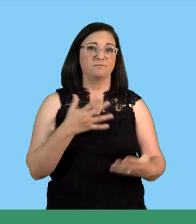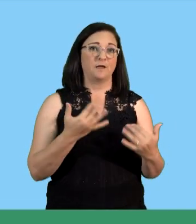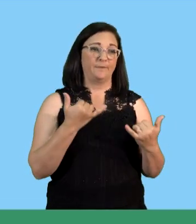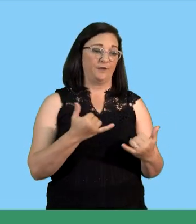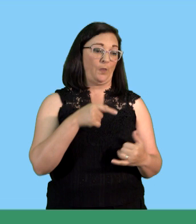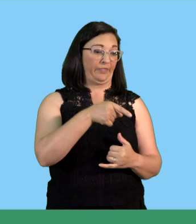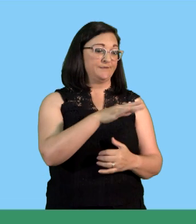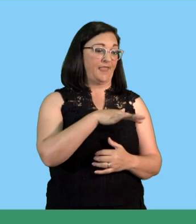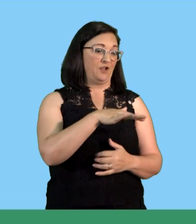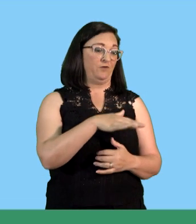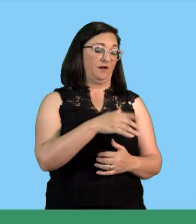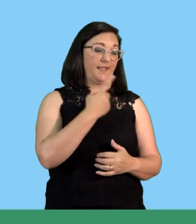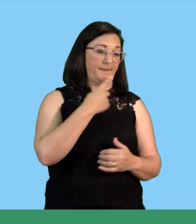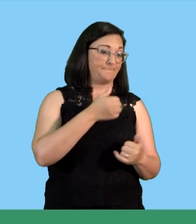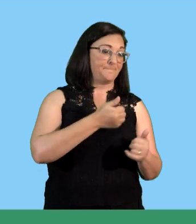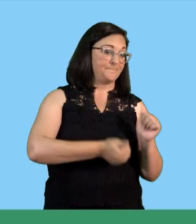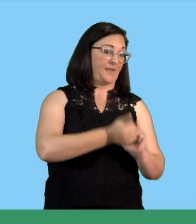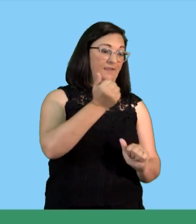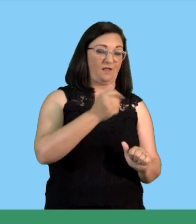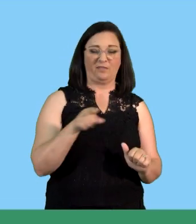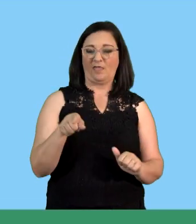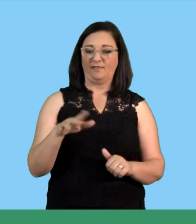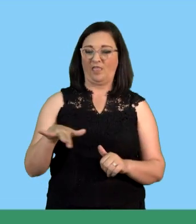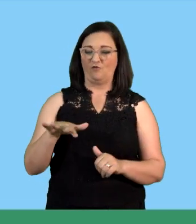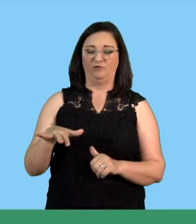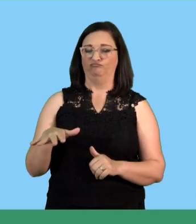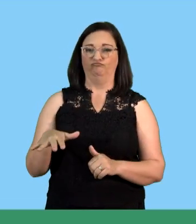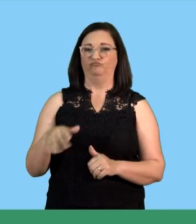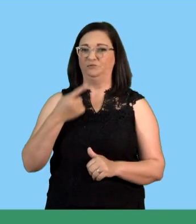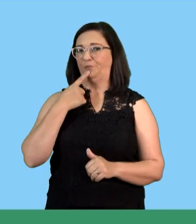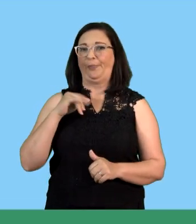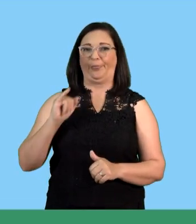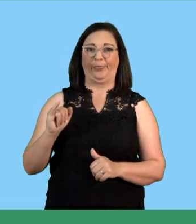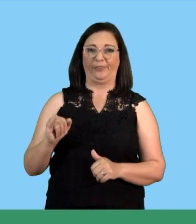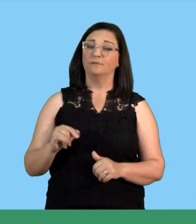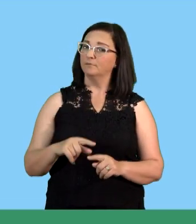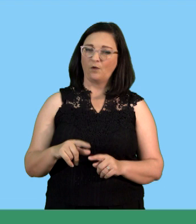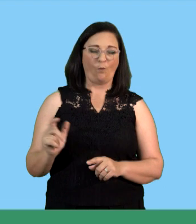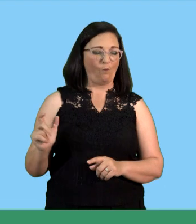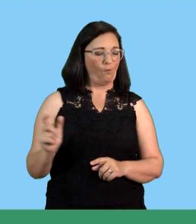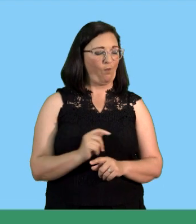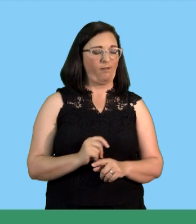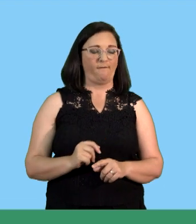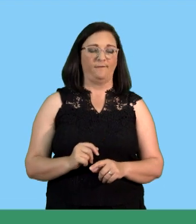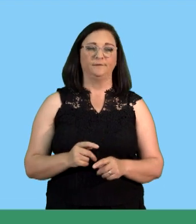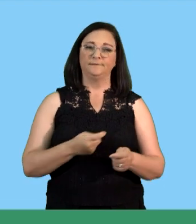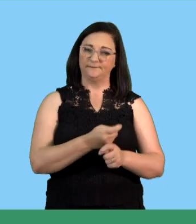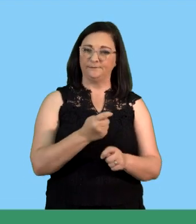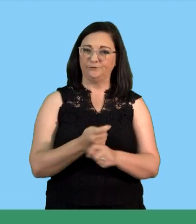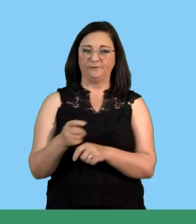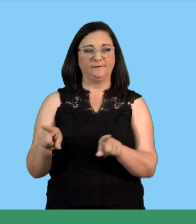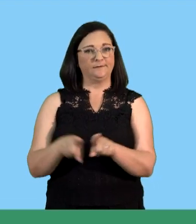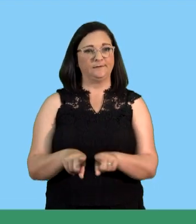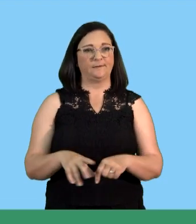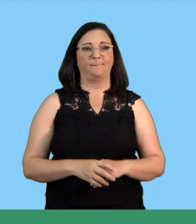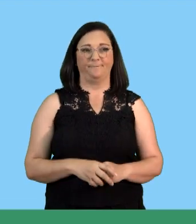that because you are in this area, it tastes better than when you're in the other area. So everybody is treated equally, basically.